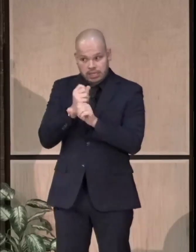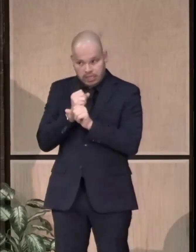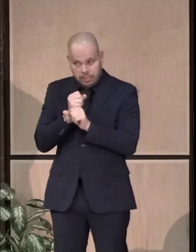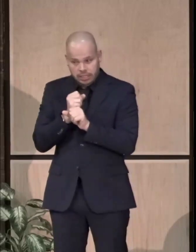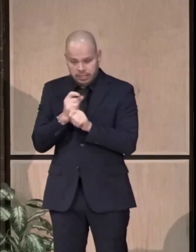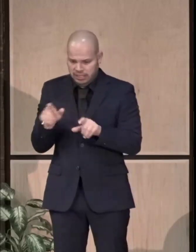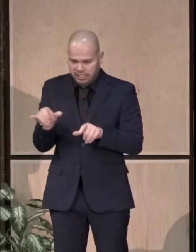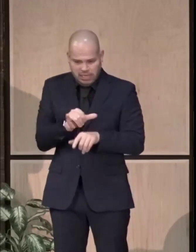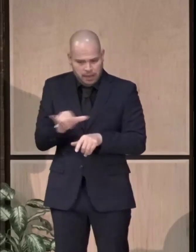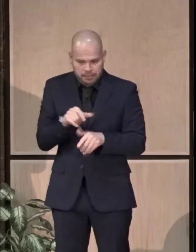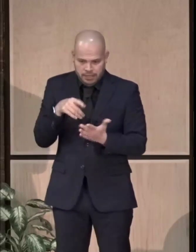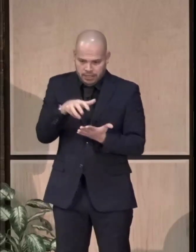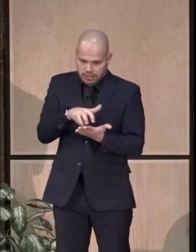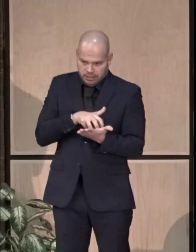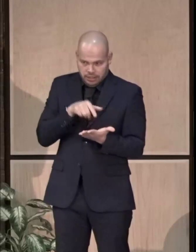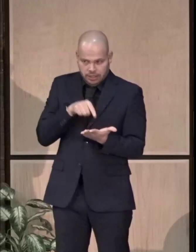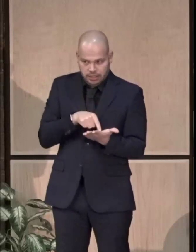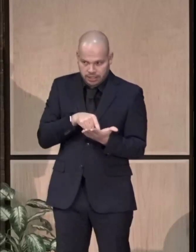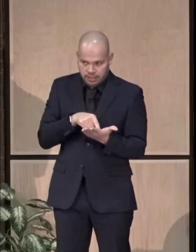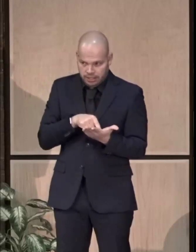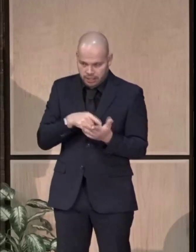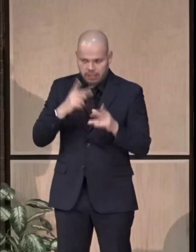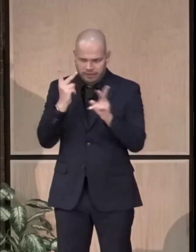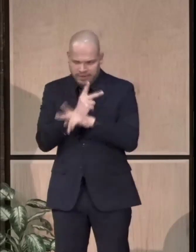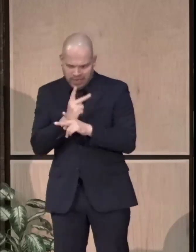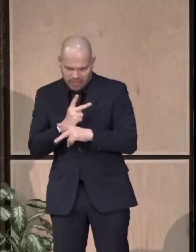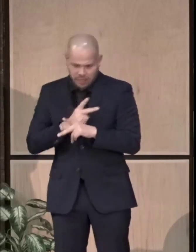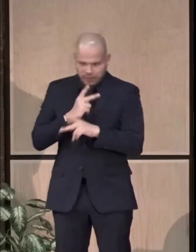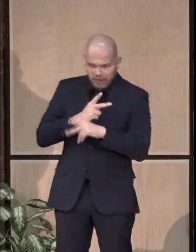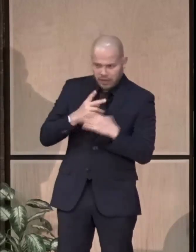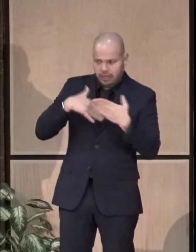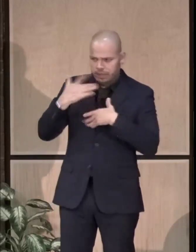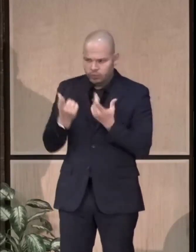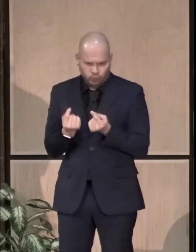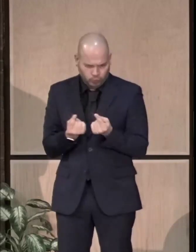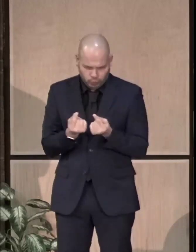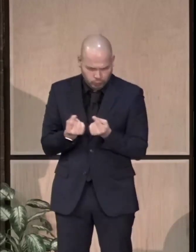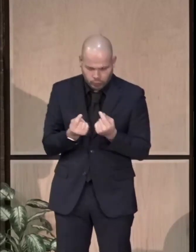we started figuring out the next steps.